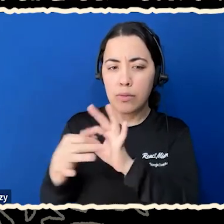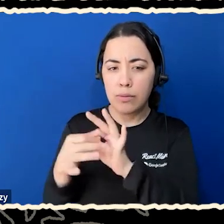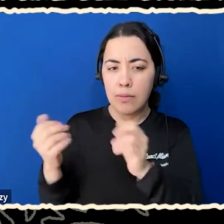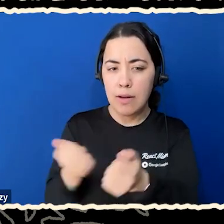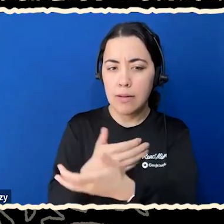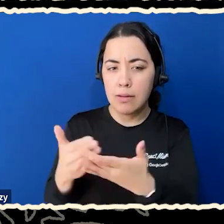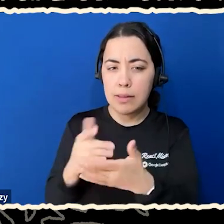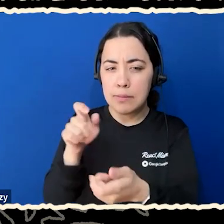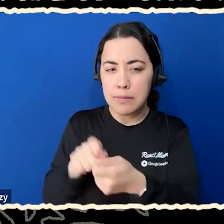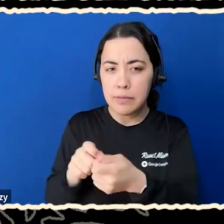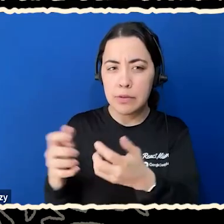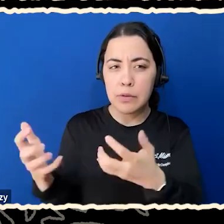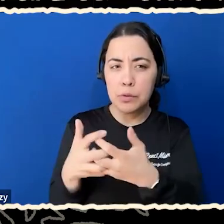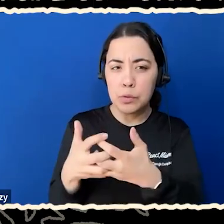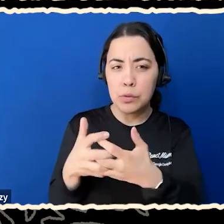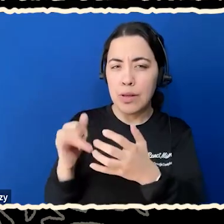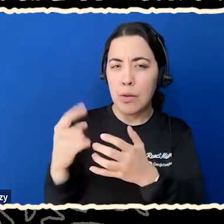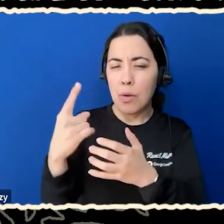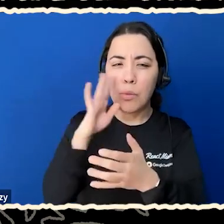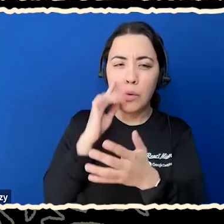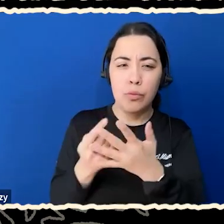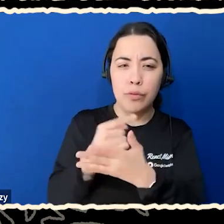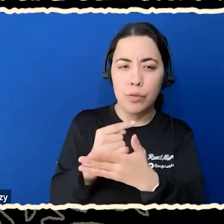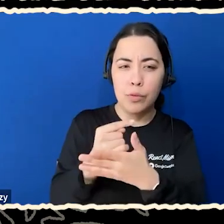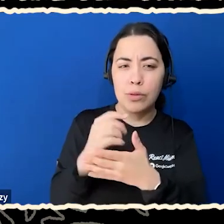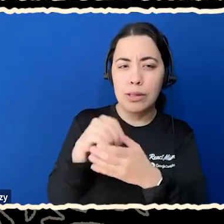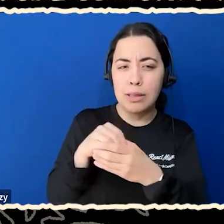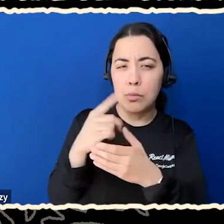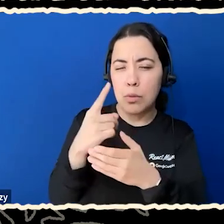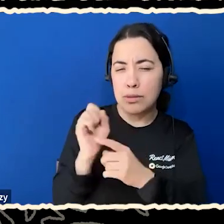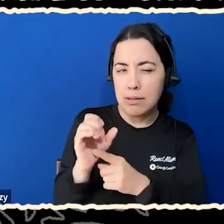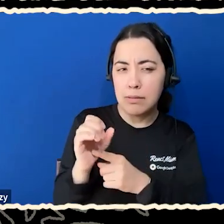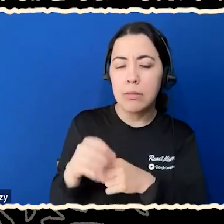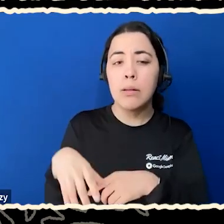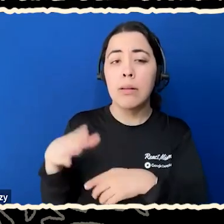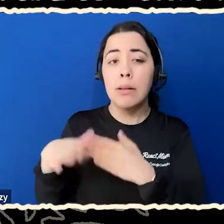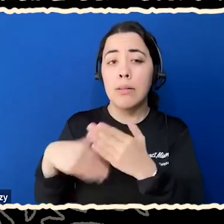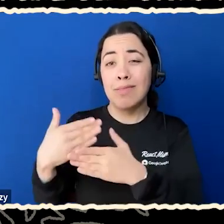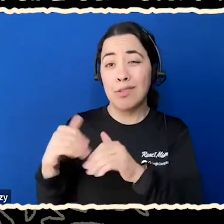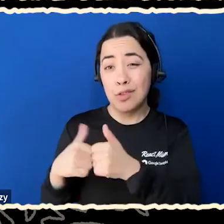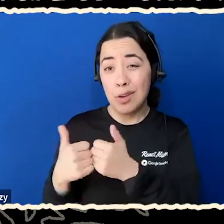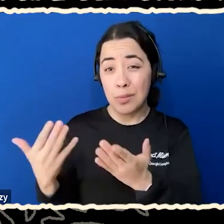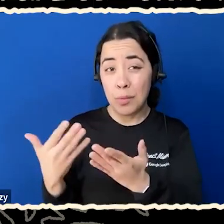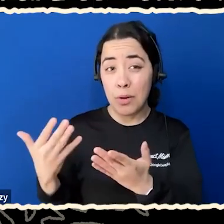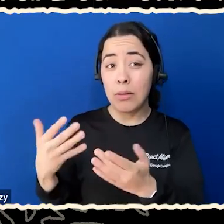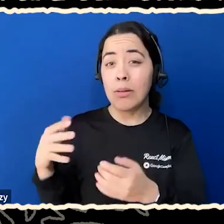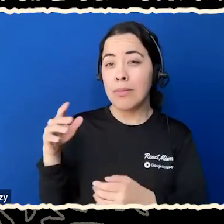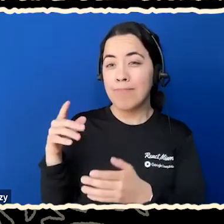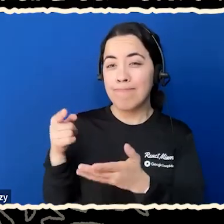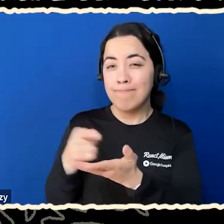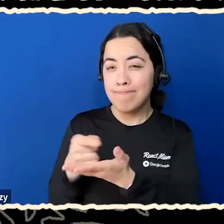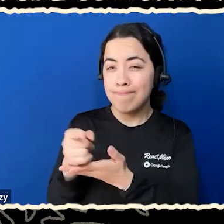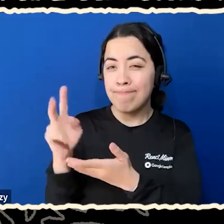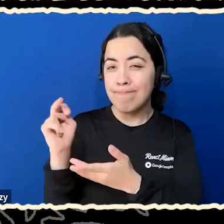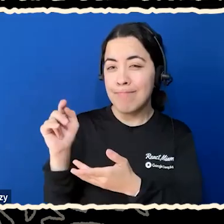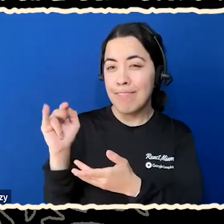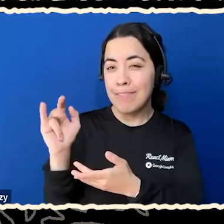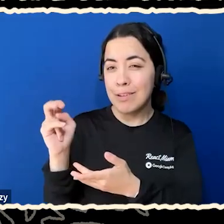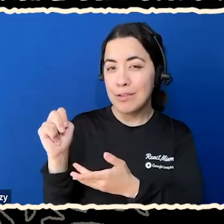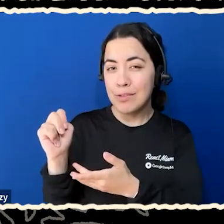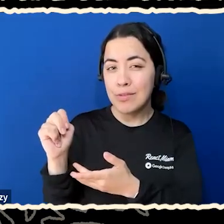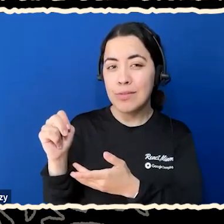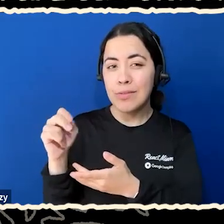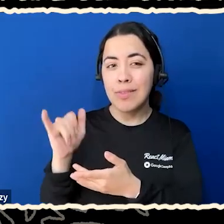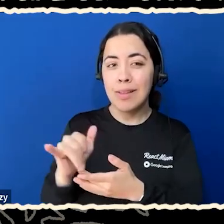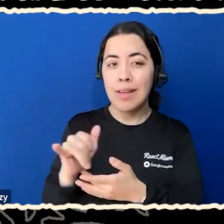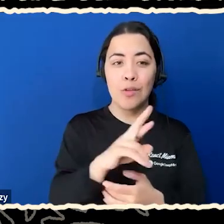second. The next challenge is navigation. So this is another aspect. If you have navigators both inside the React Native application and the